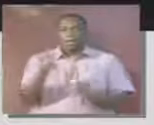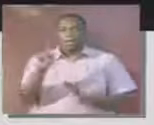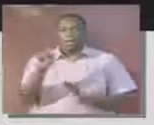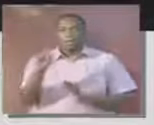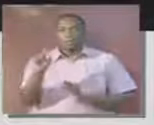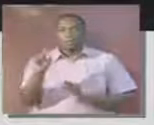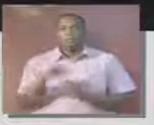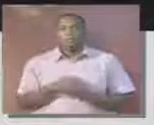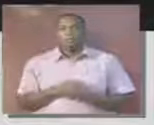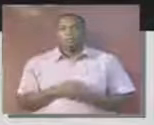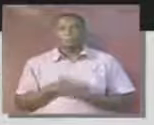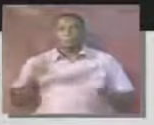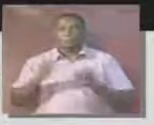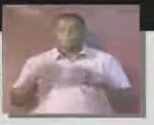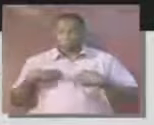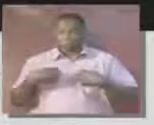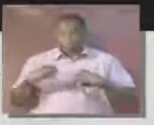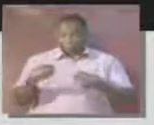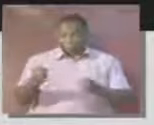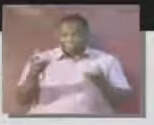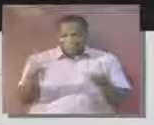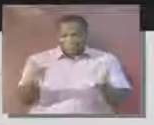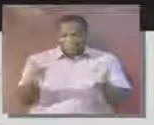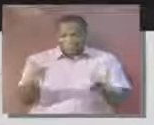recovered patients now stand at